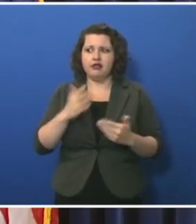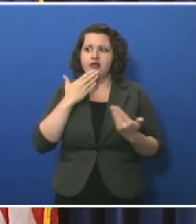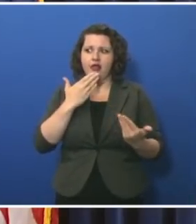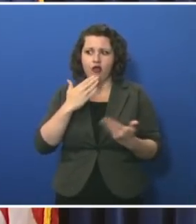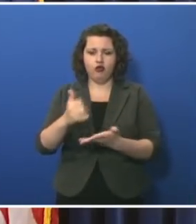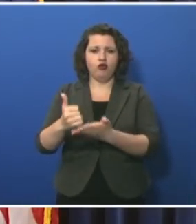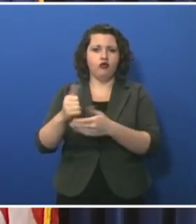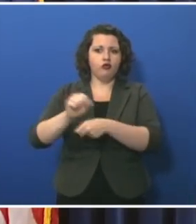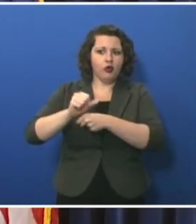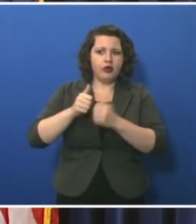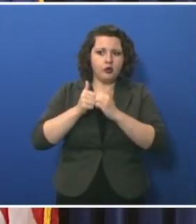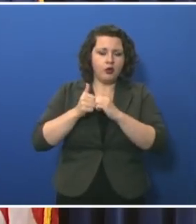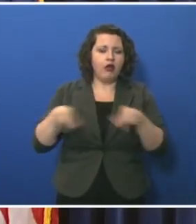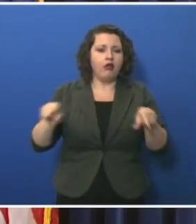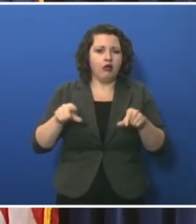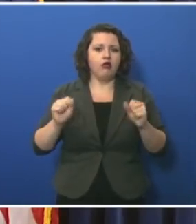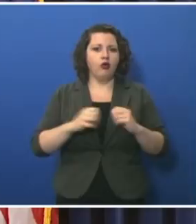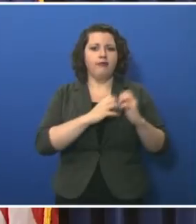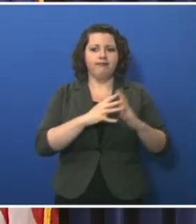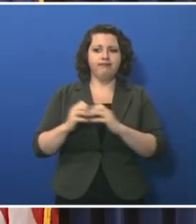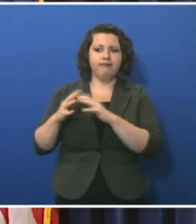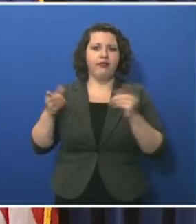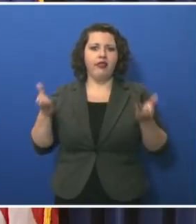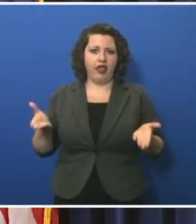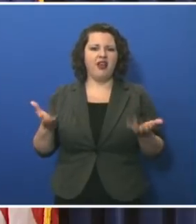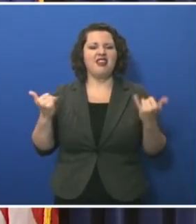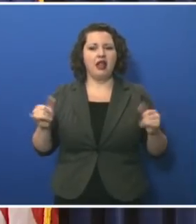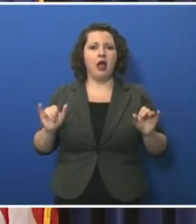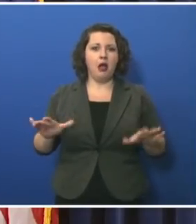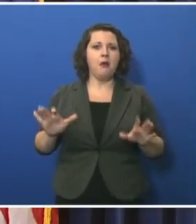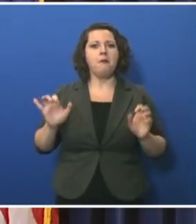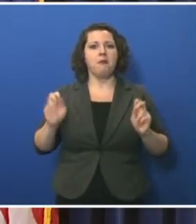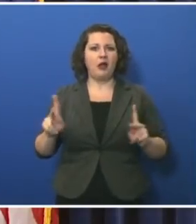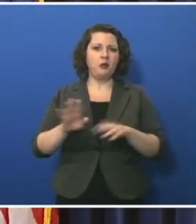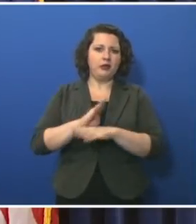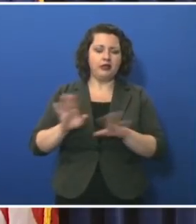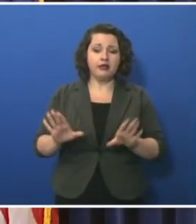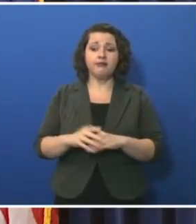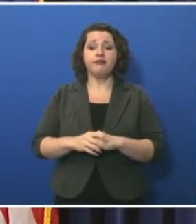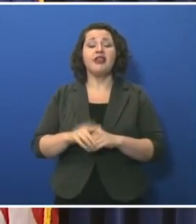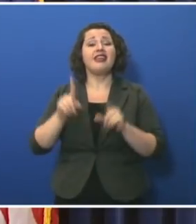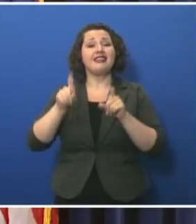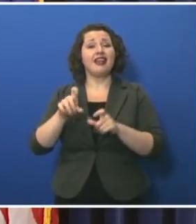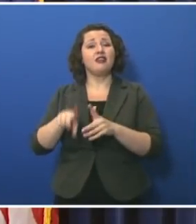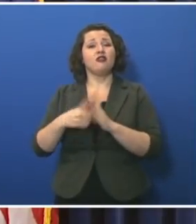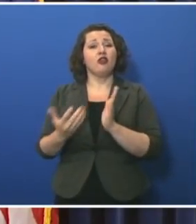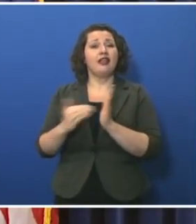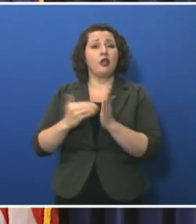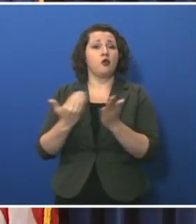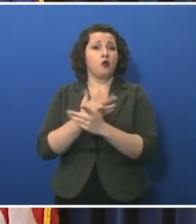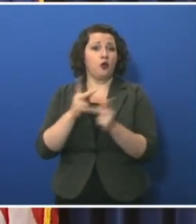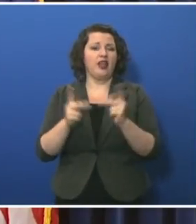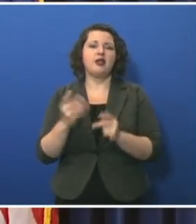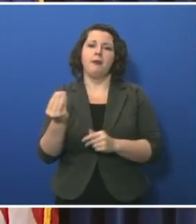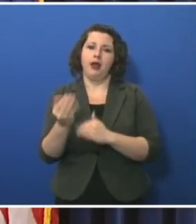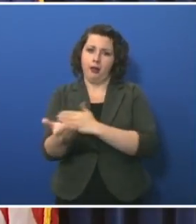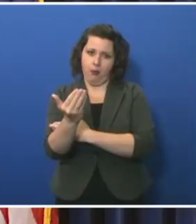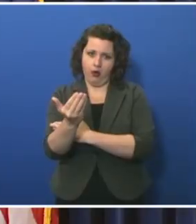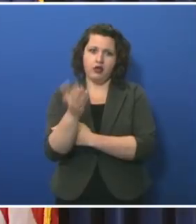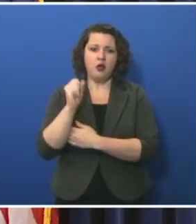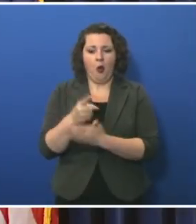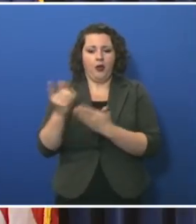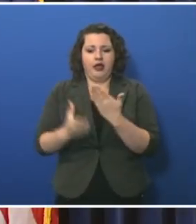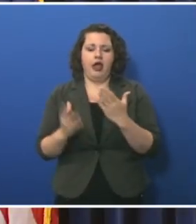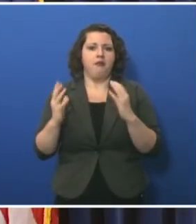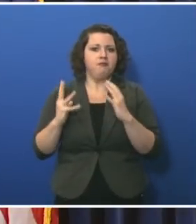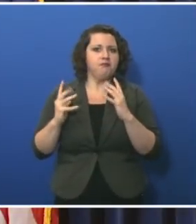Iowa sites in Des Moines and Cedar Rapids. Testing will begin again Monday morning at the new location, so be sure and complete an